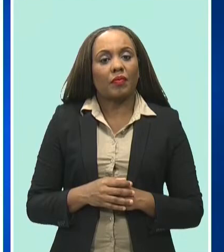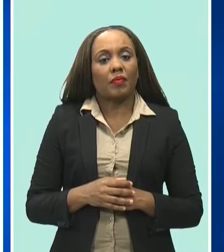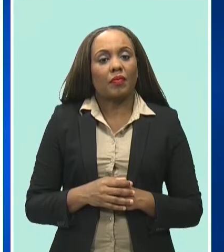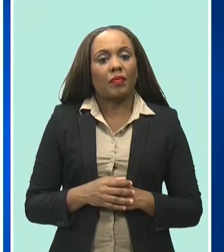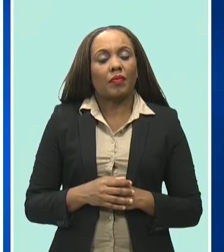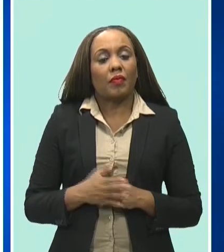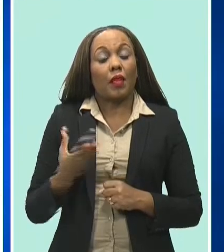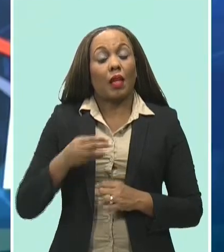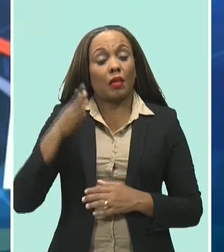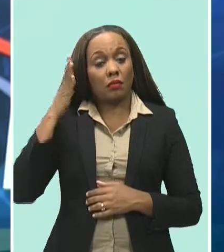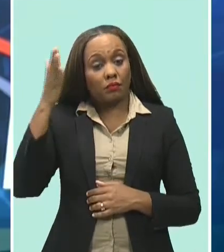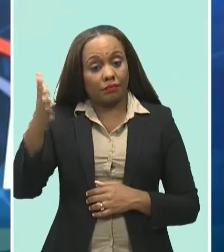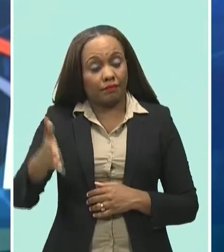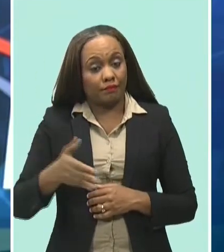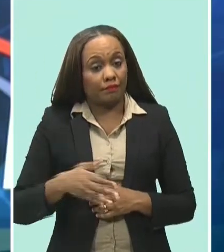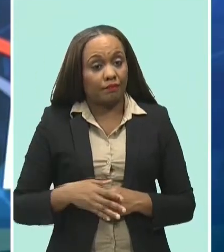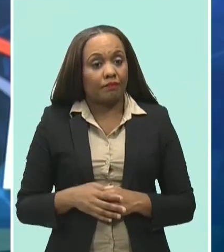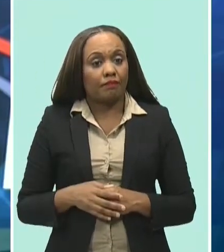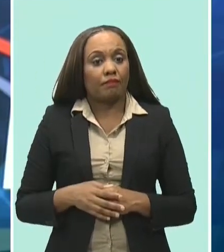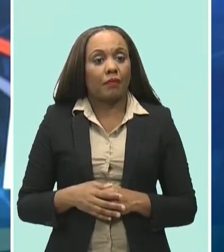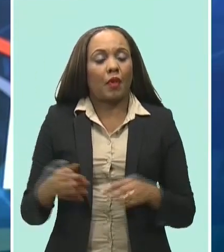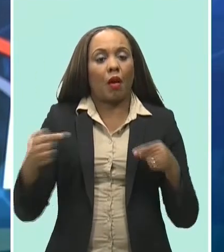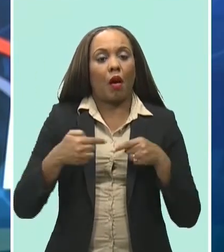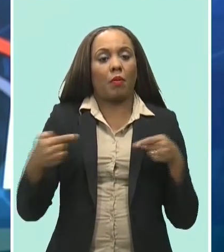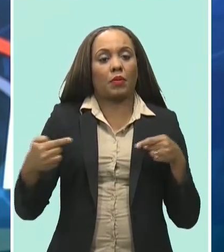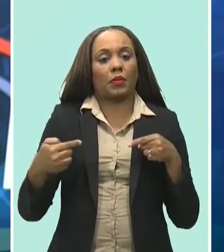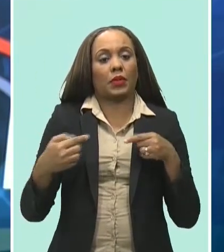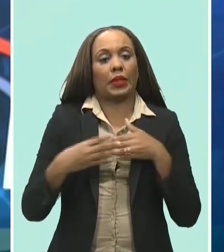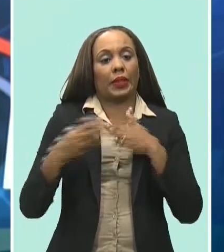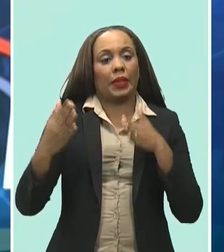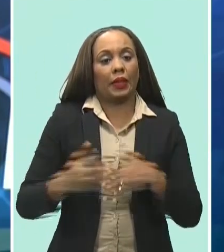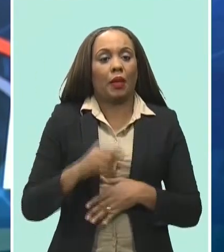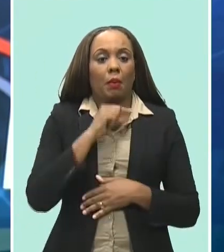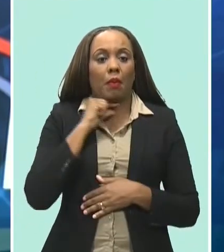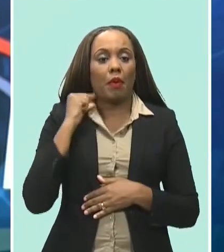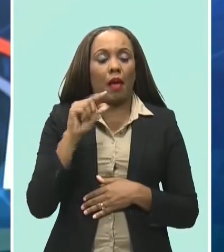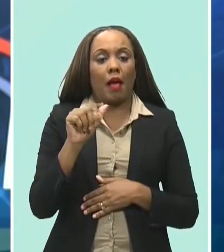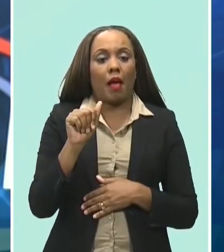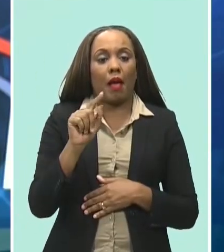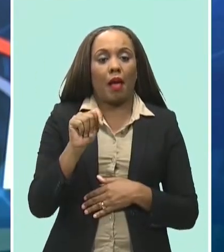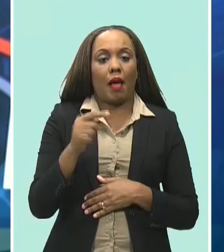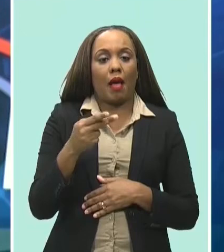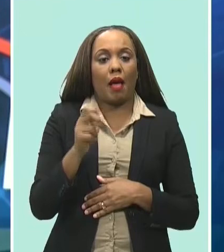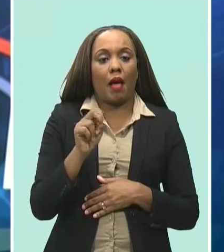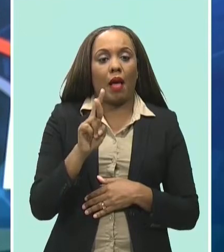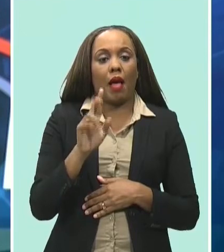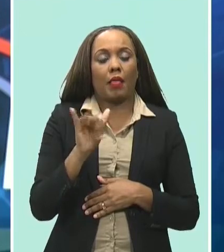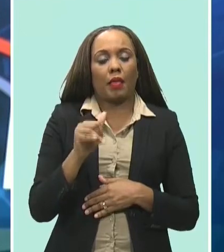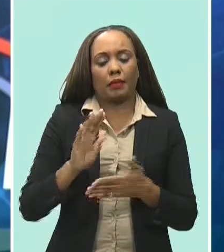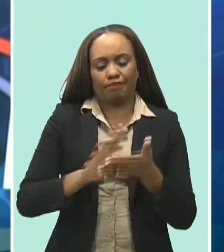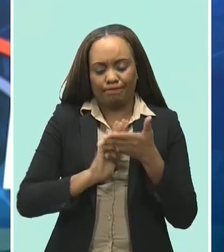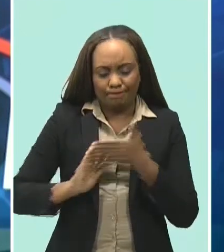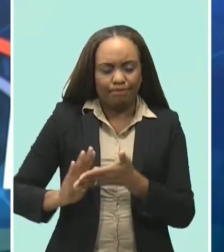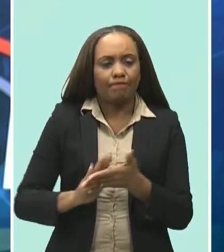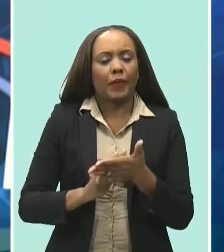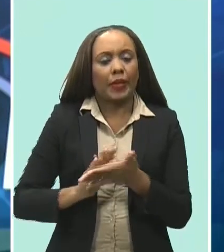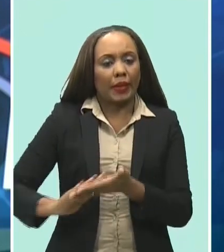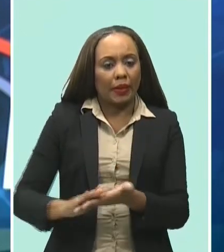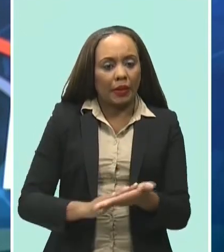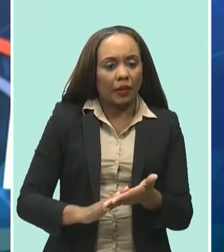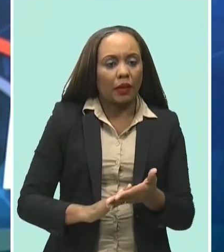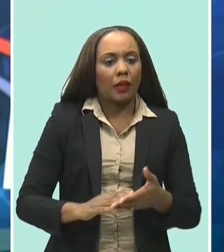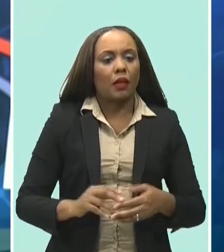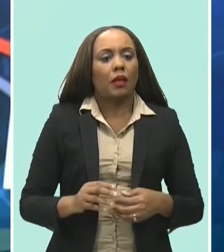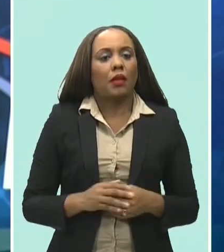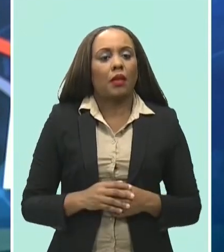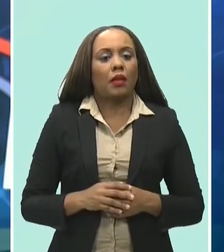beyond. Opposition leader Bishop Joseph Atherley, while welcoming that cleanup effort, Queried if government is motivated